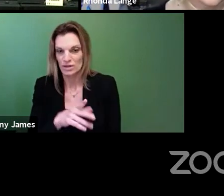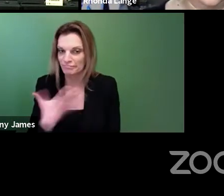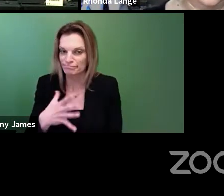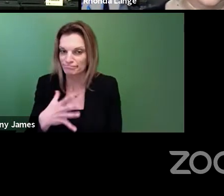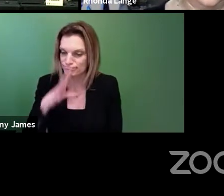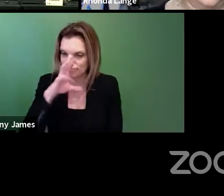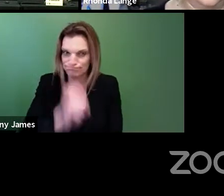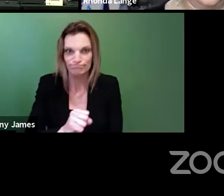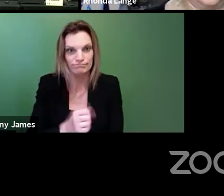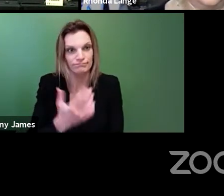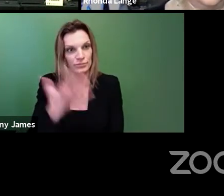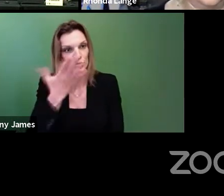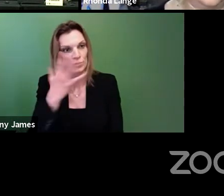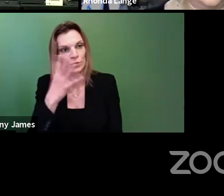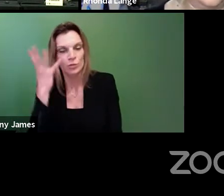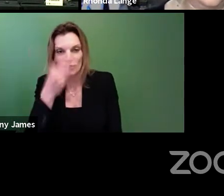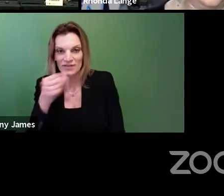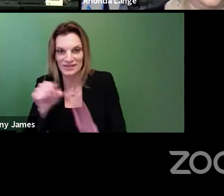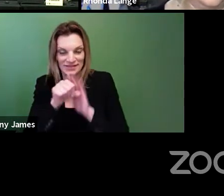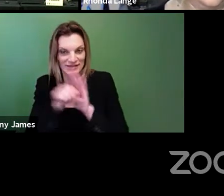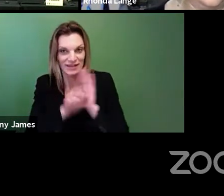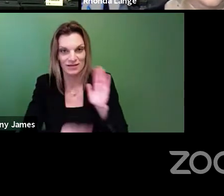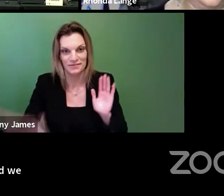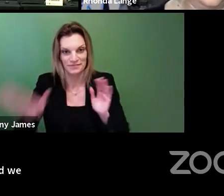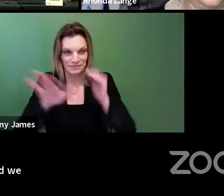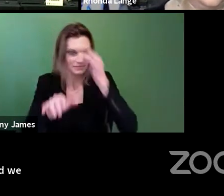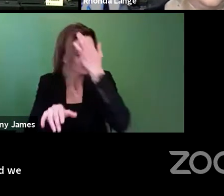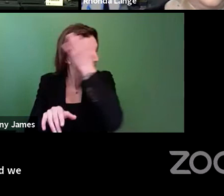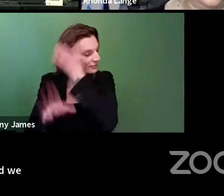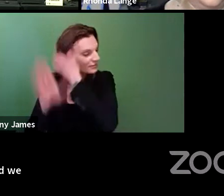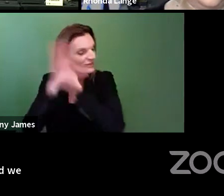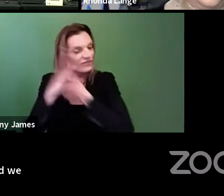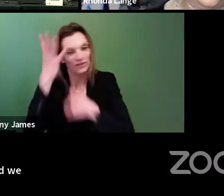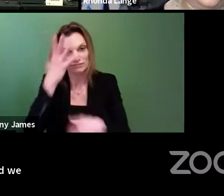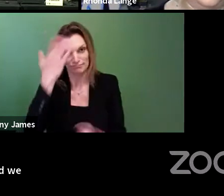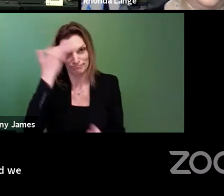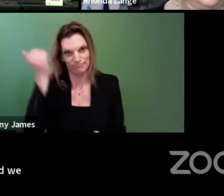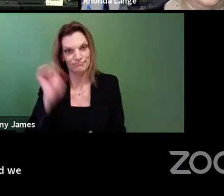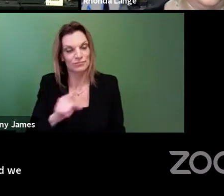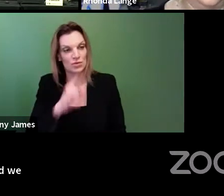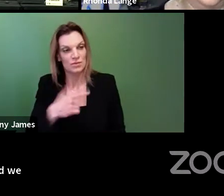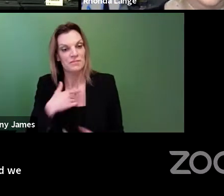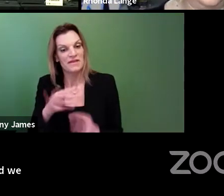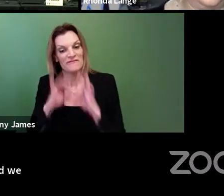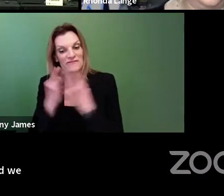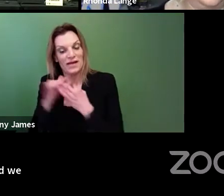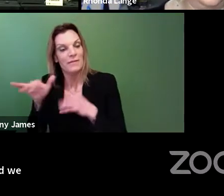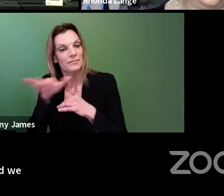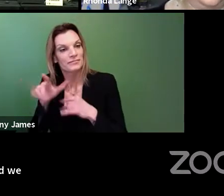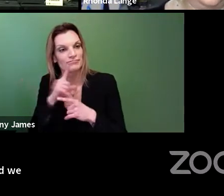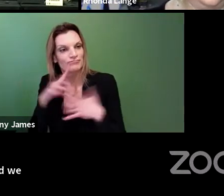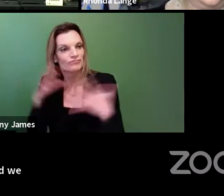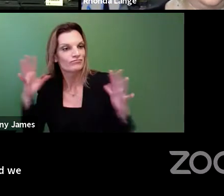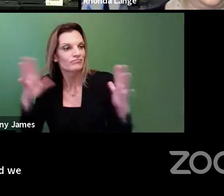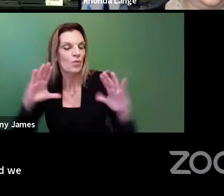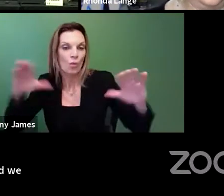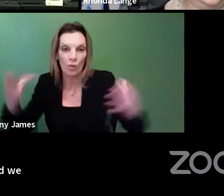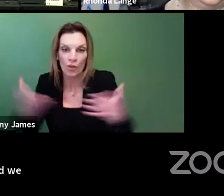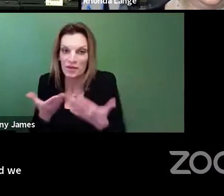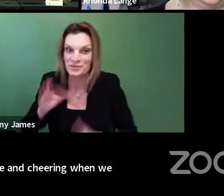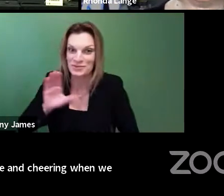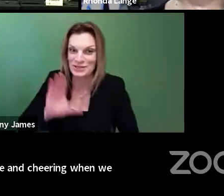quality in this state. I'll never forget my family members cheering when we saw the welcome sign, "Welcome to